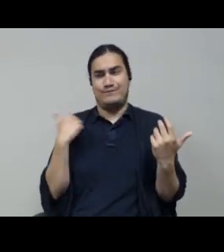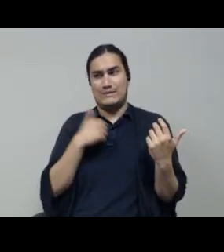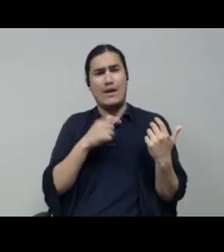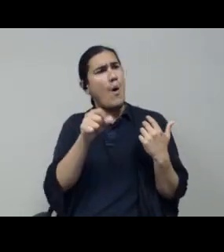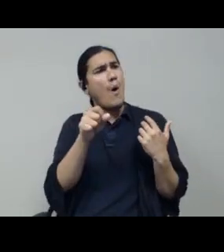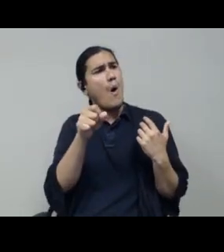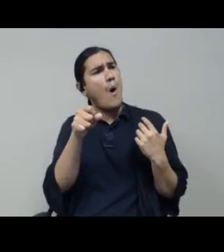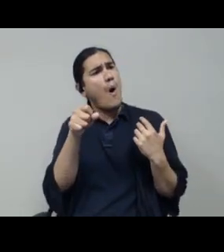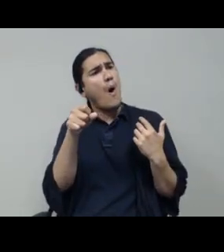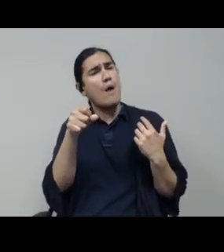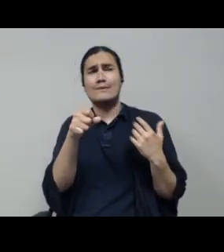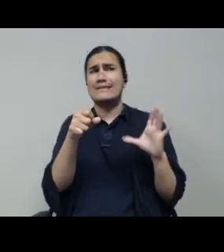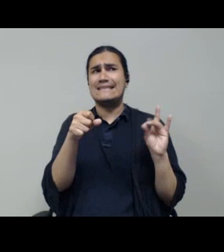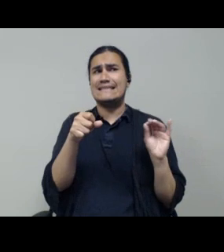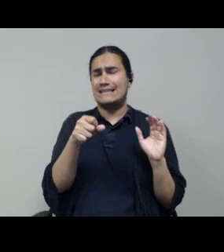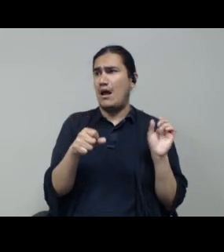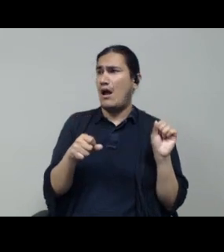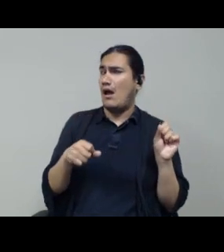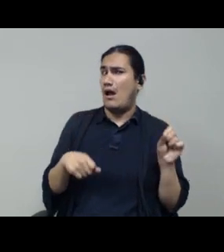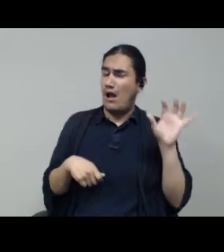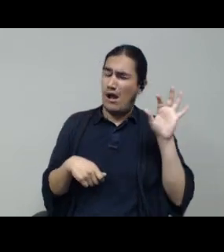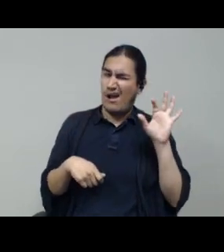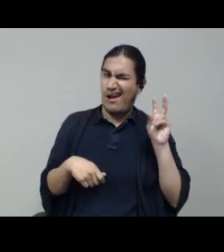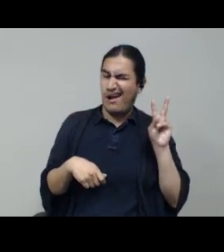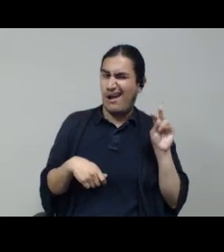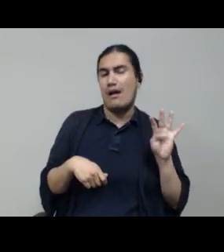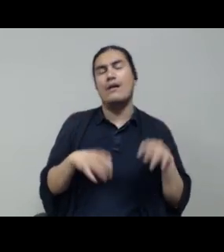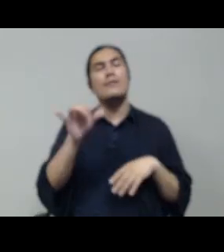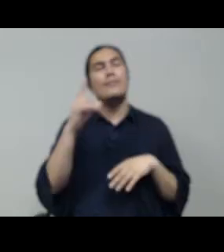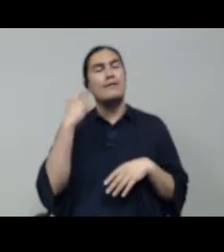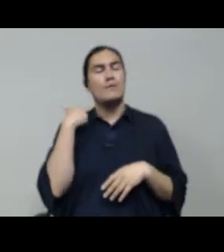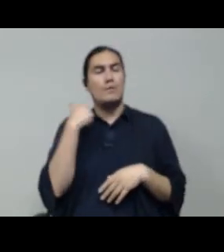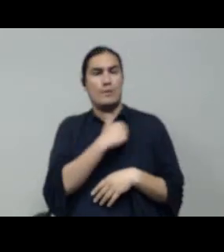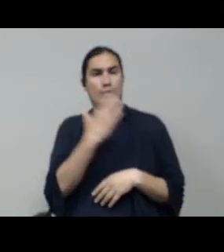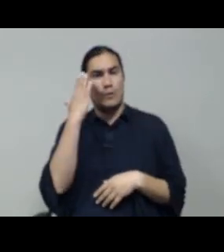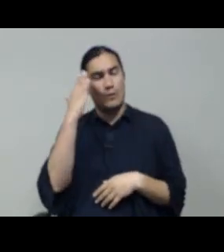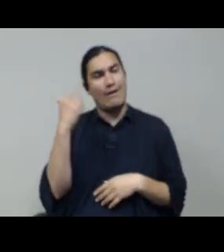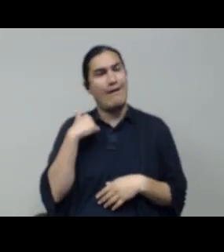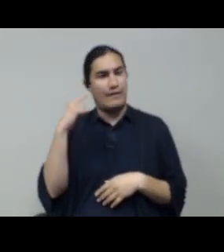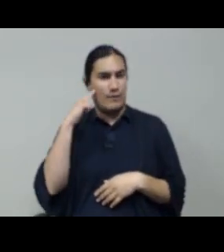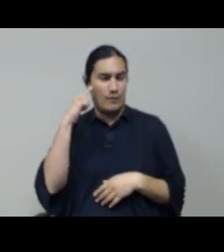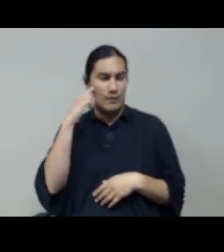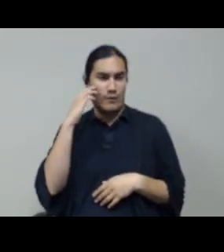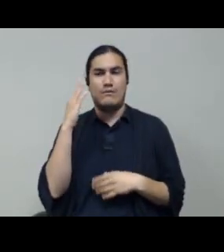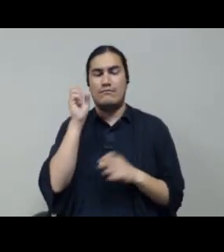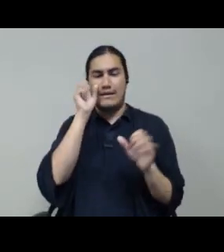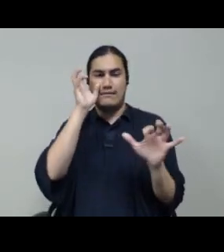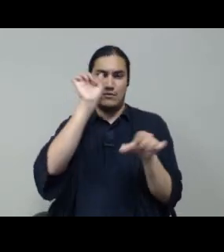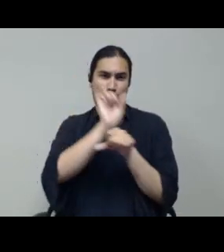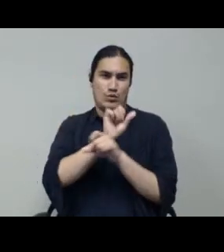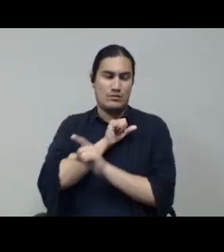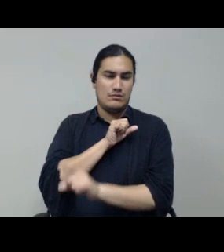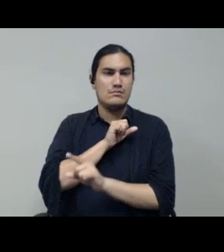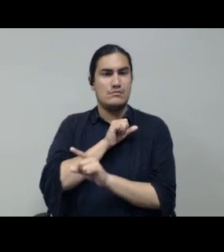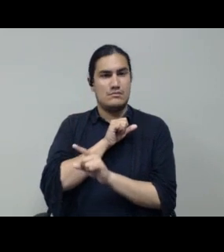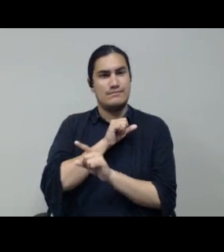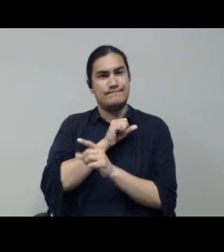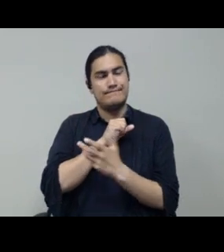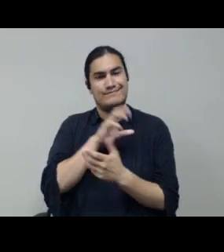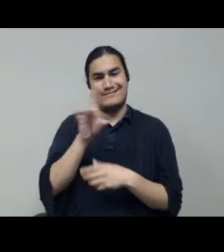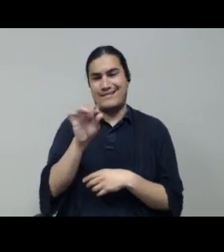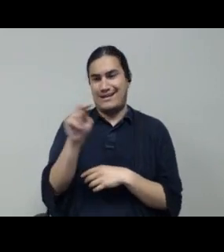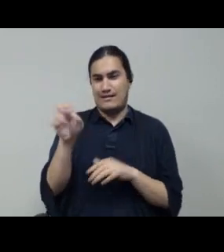As a matter of fact, we did because we know, or I know, the amazing work that